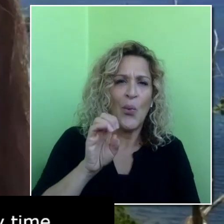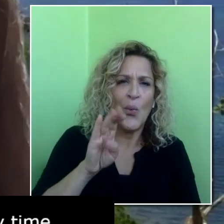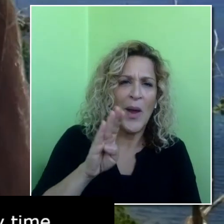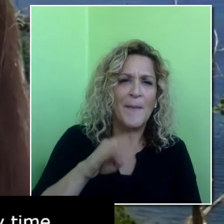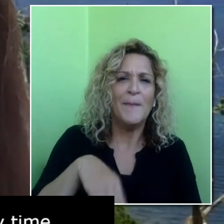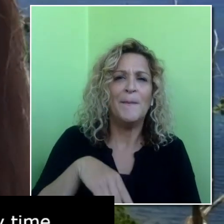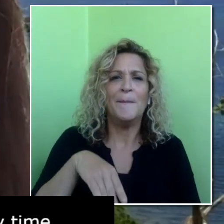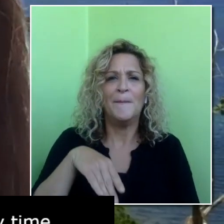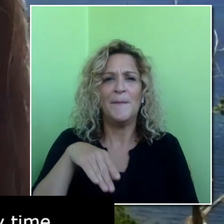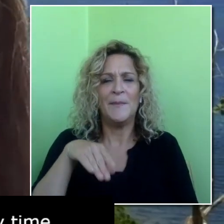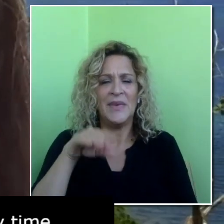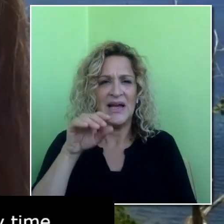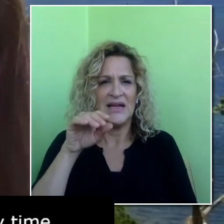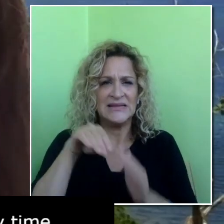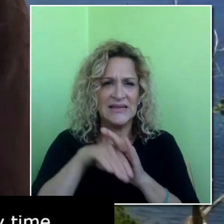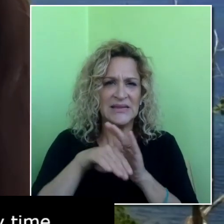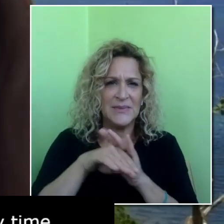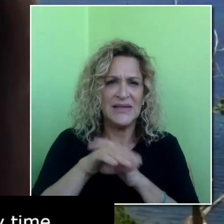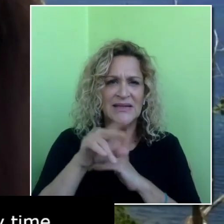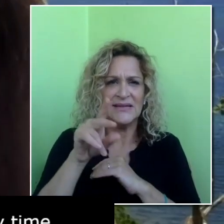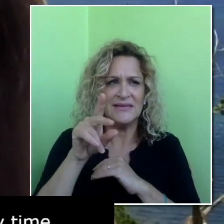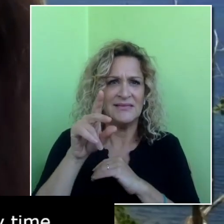accessibilitysig.org or